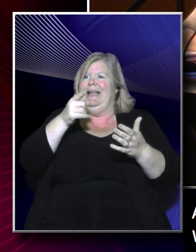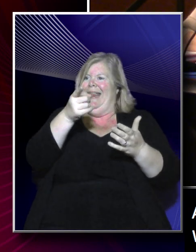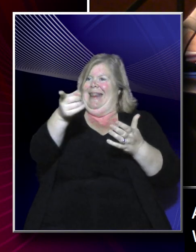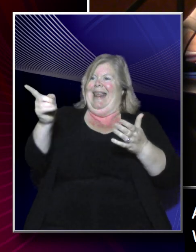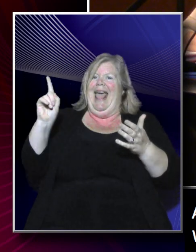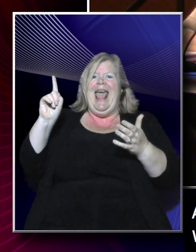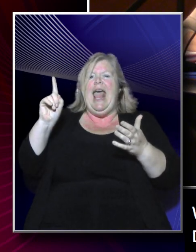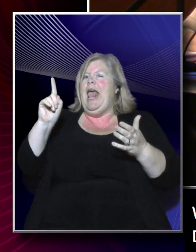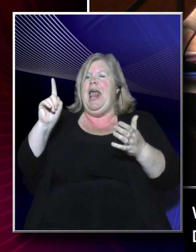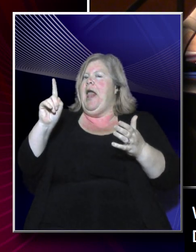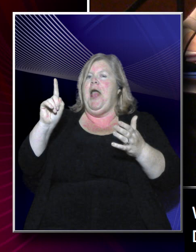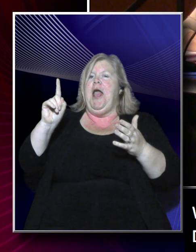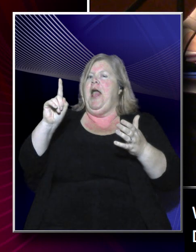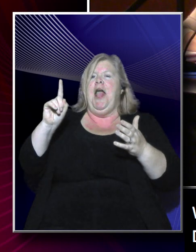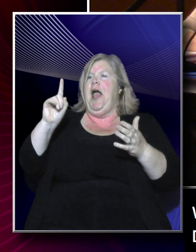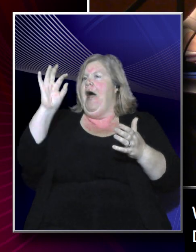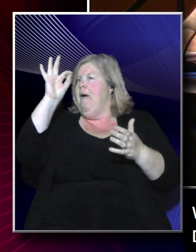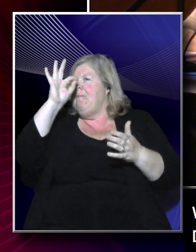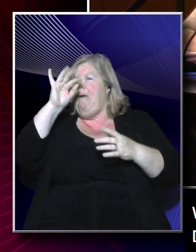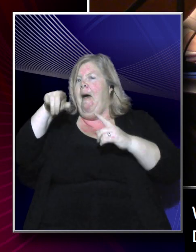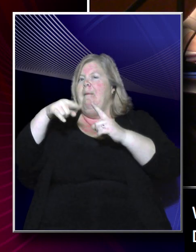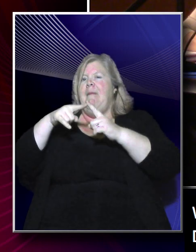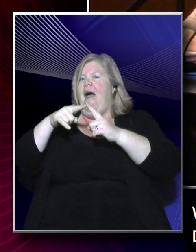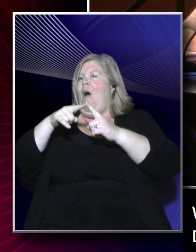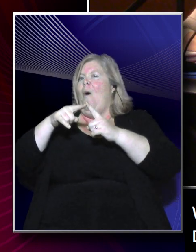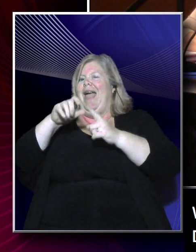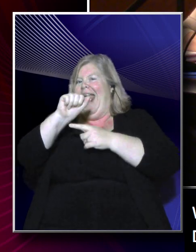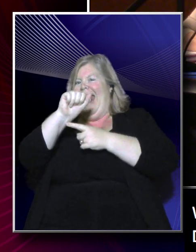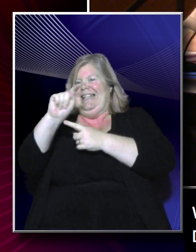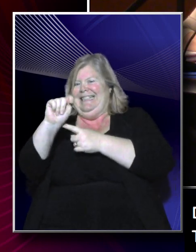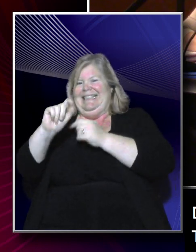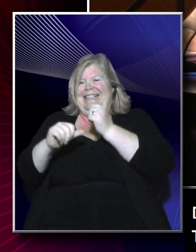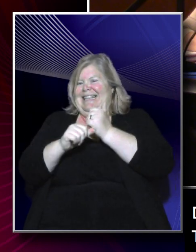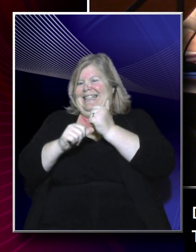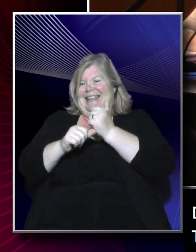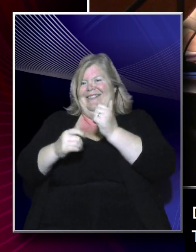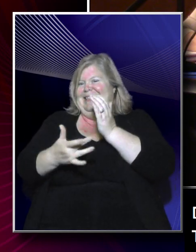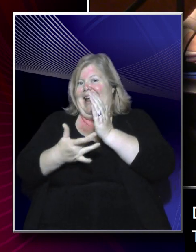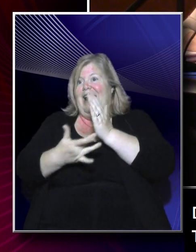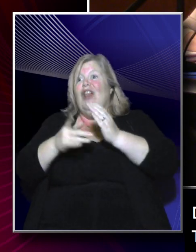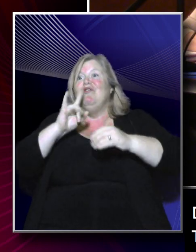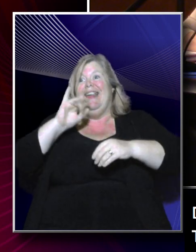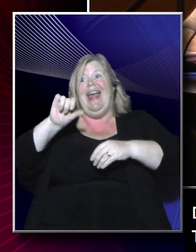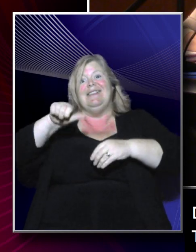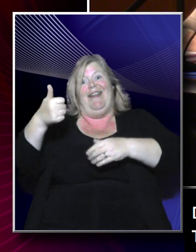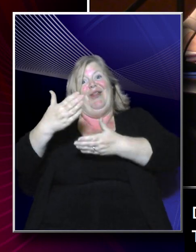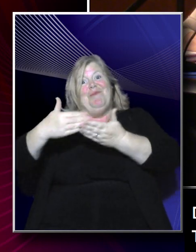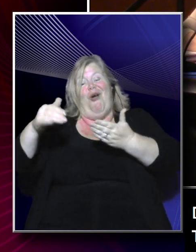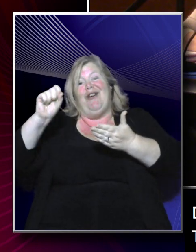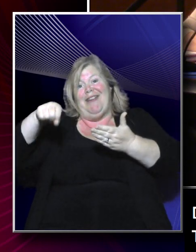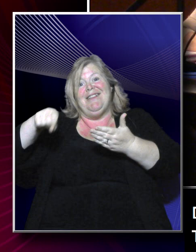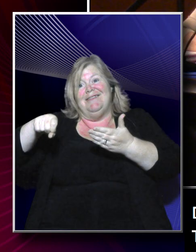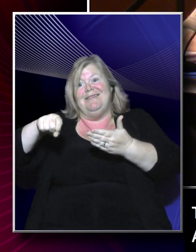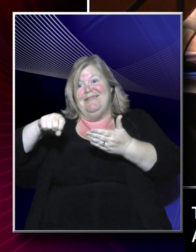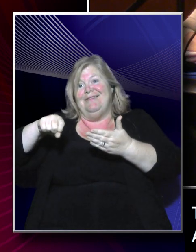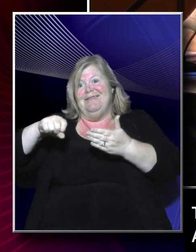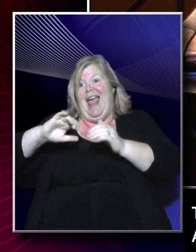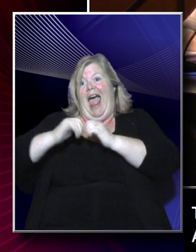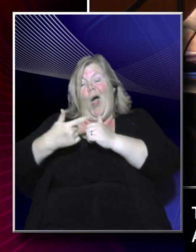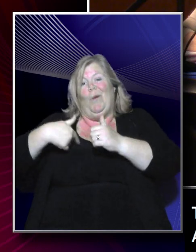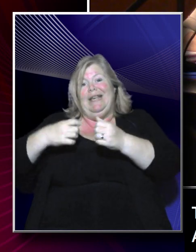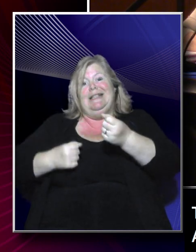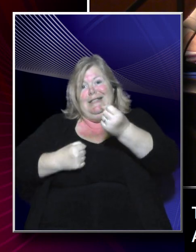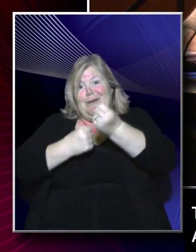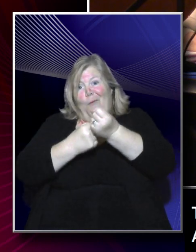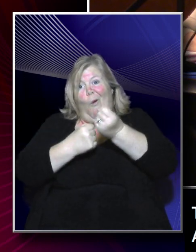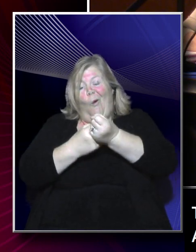anything about assistive technology, which is another component, you're right, about what we do in supporting